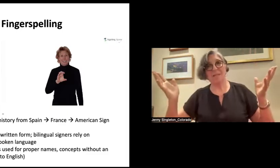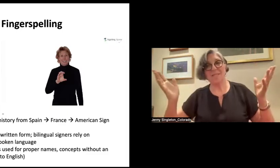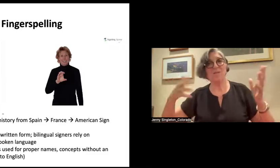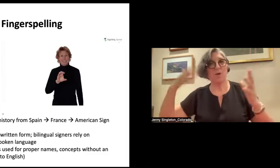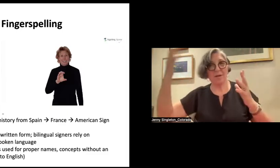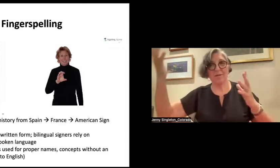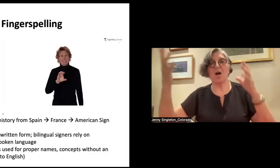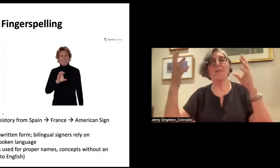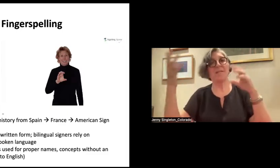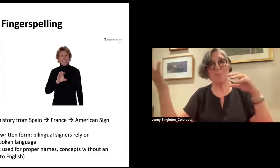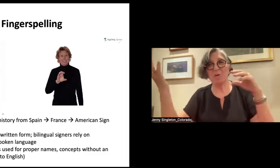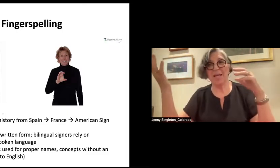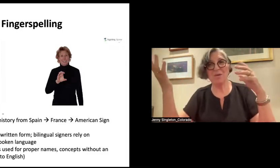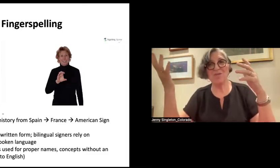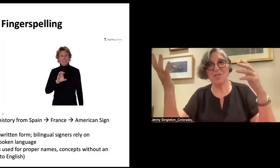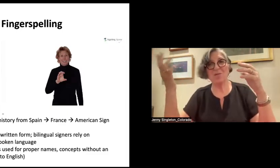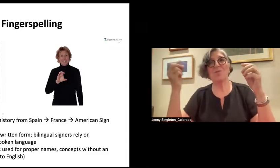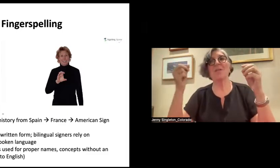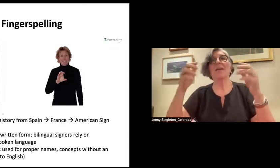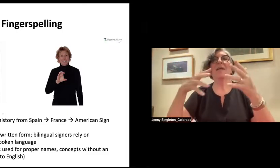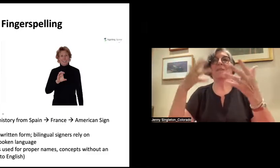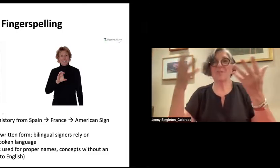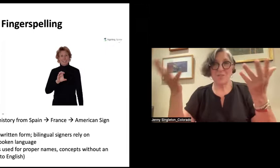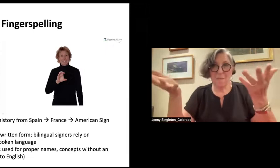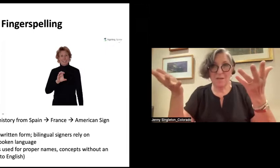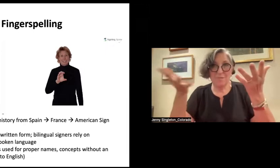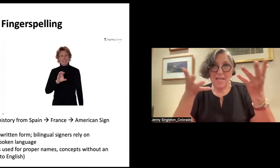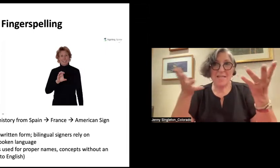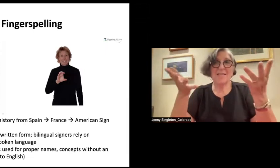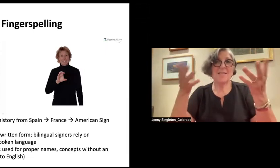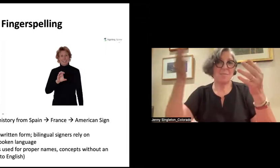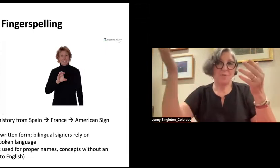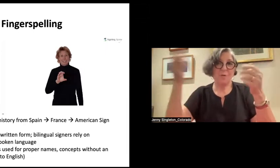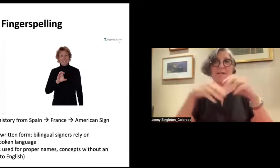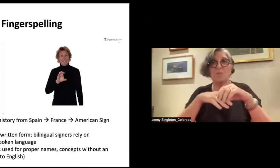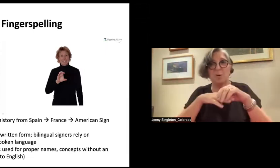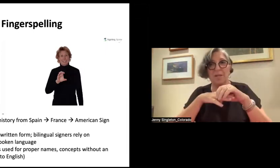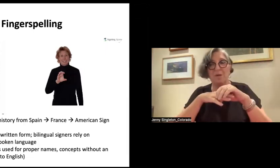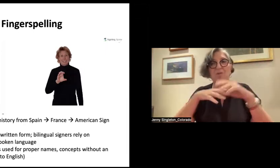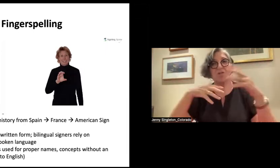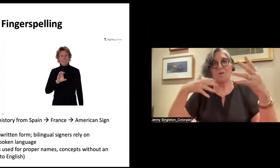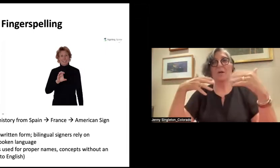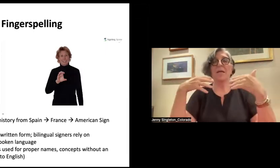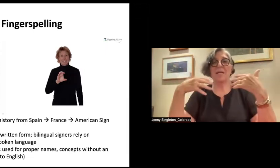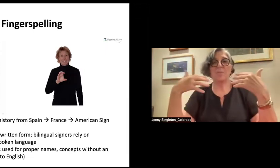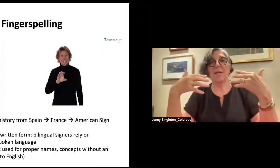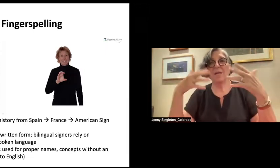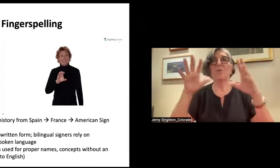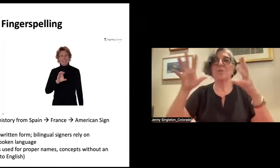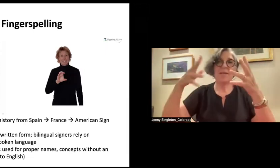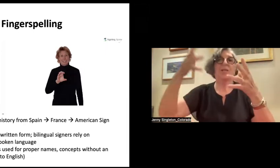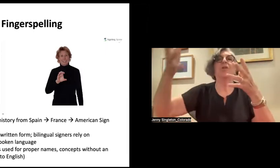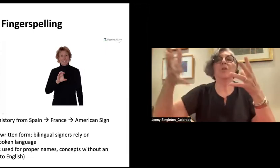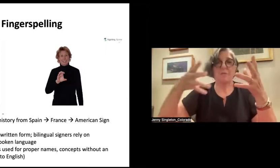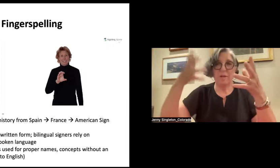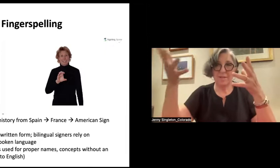in places where a dominant spoken language is used. There's a dominant writing system for that spoken language. So as